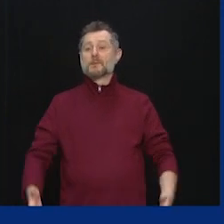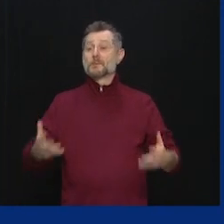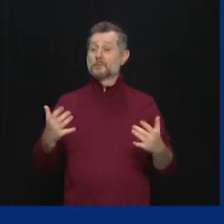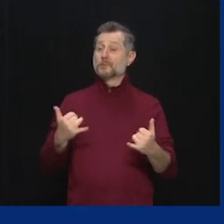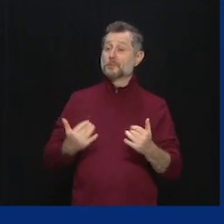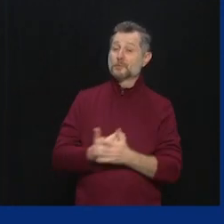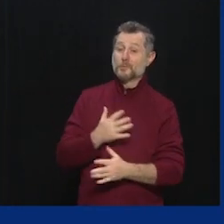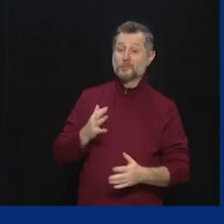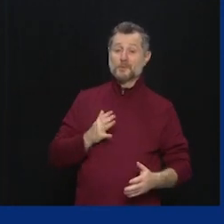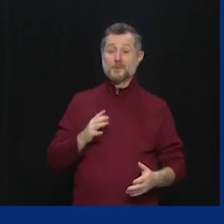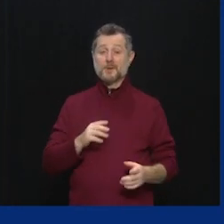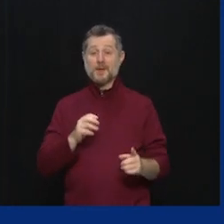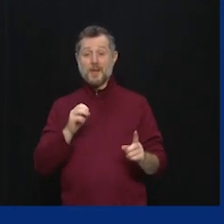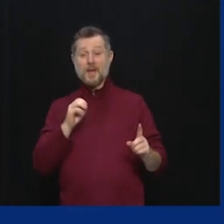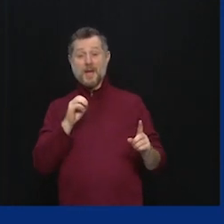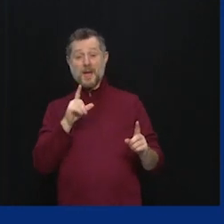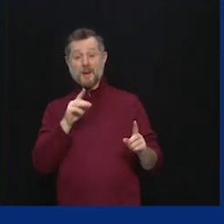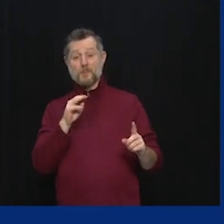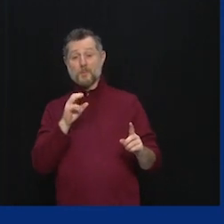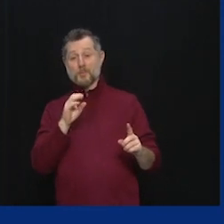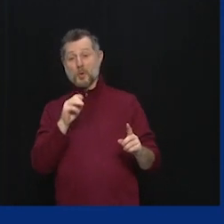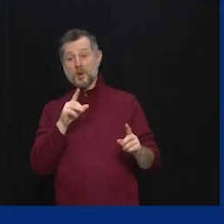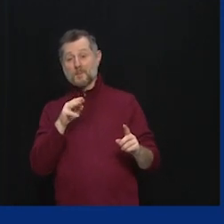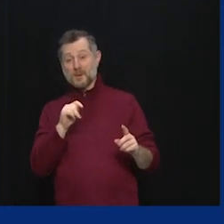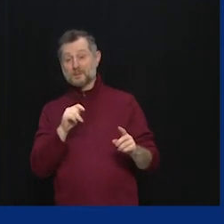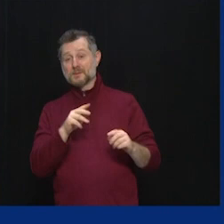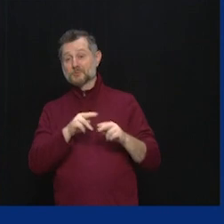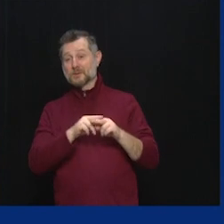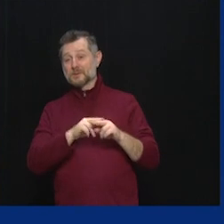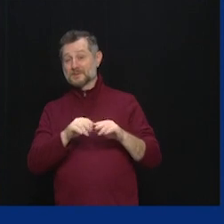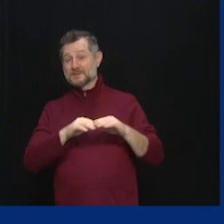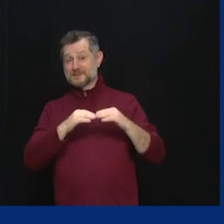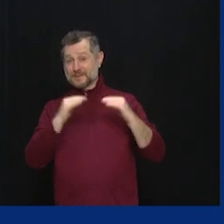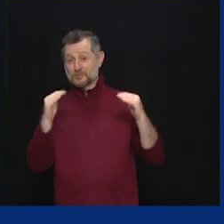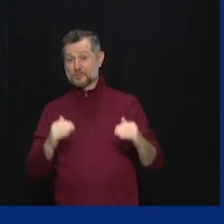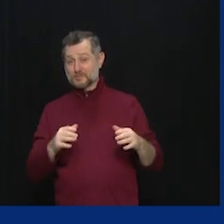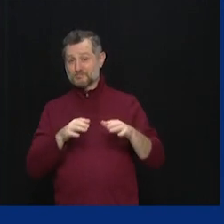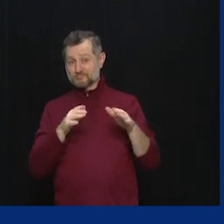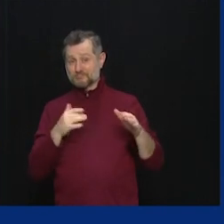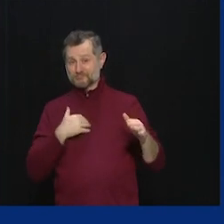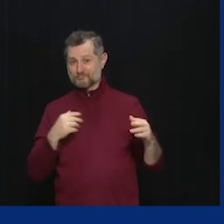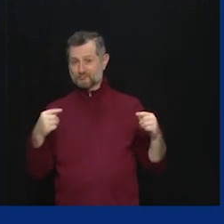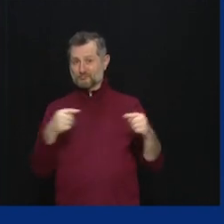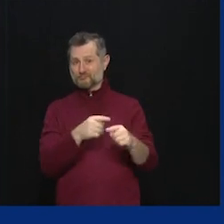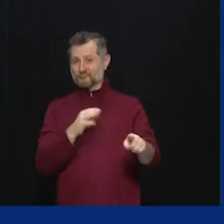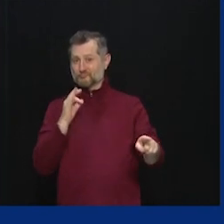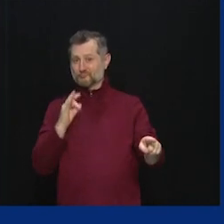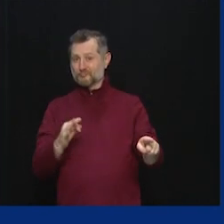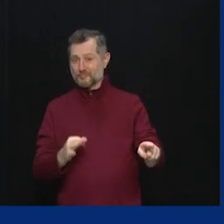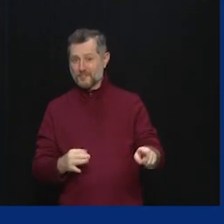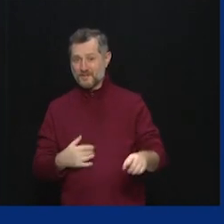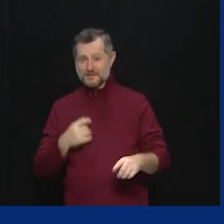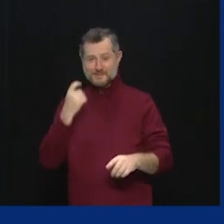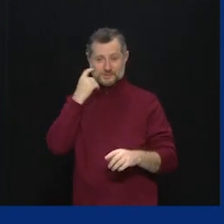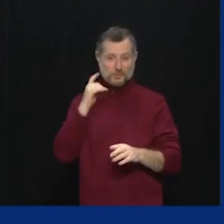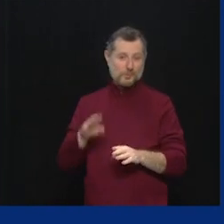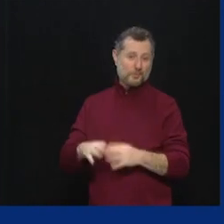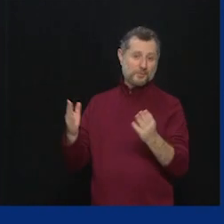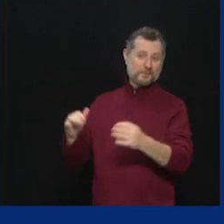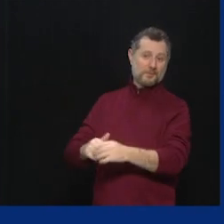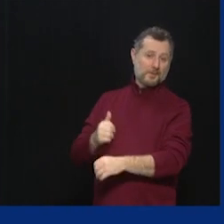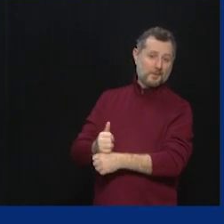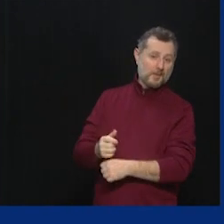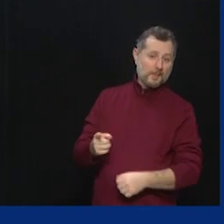station? Someone mentioned that is my lieutenant governor was just here to announce that. because this is a community